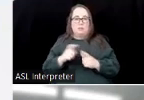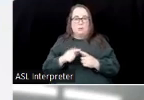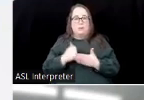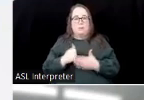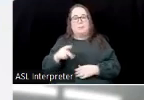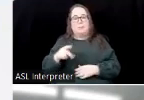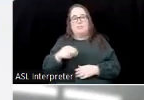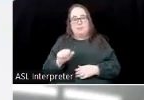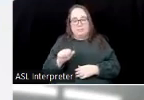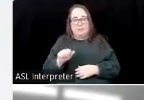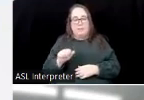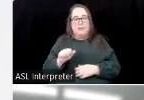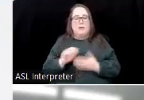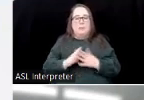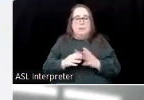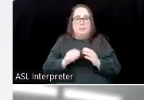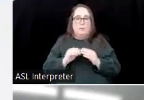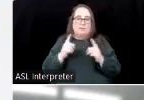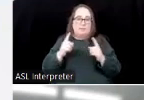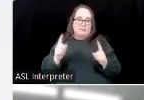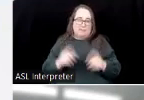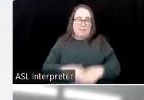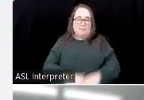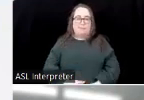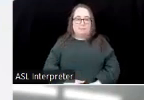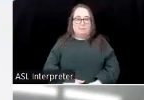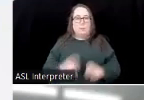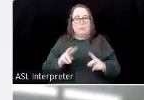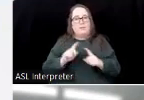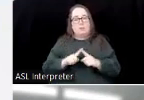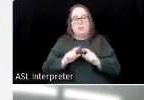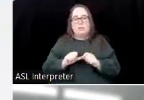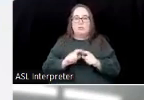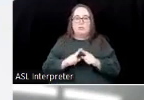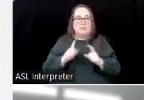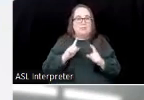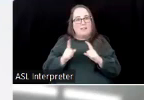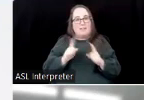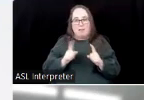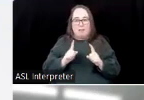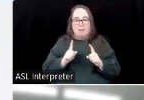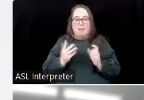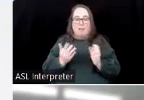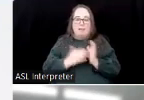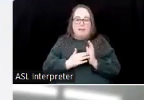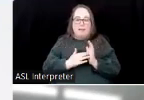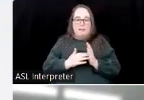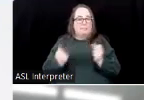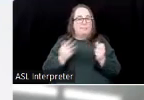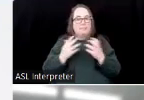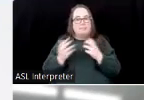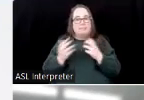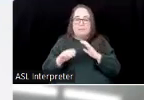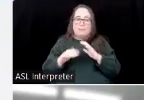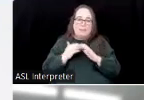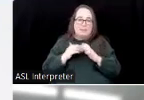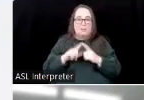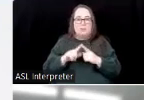PHAs be successful. We look forward to continuing the dialogue. Again, send questions, suggestions